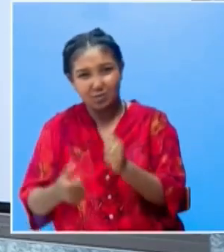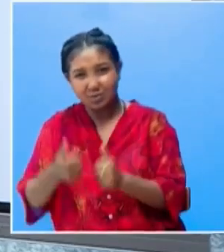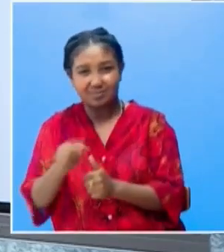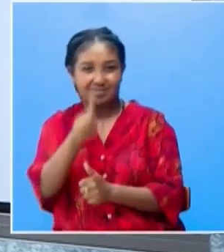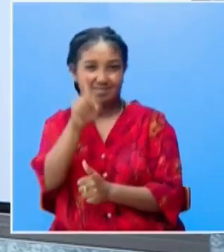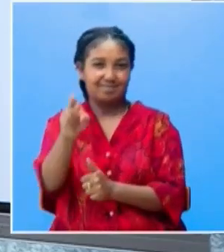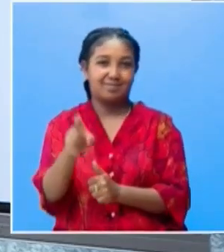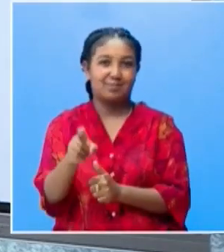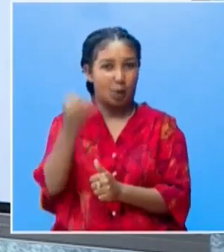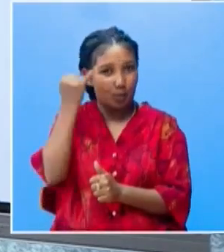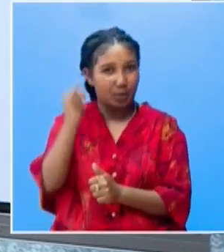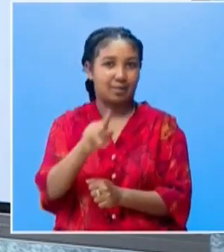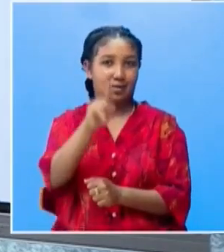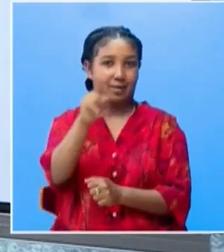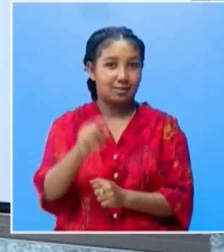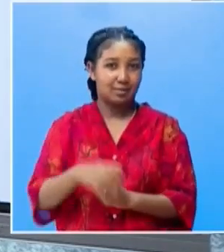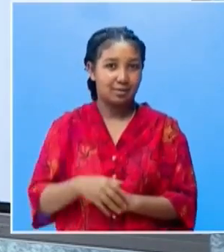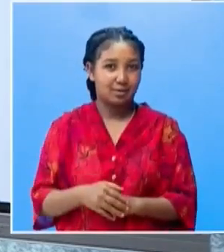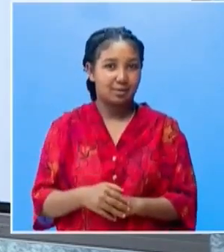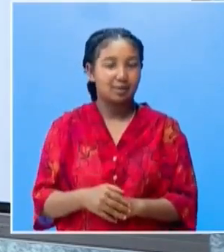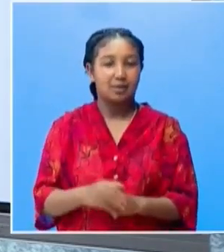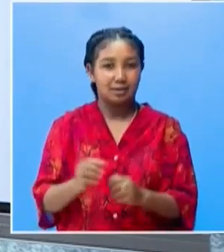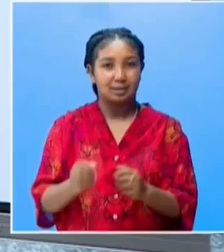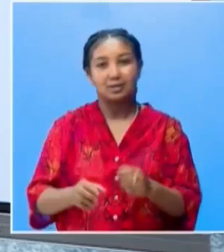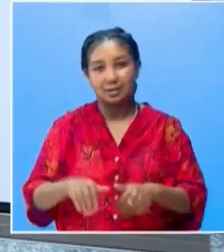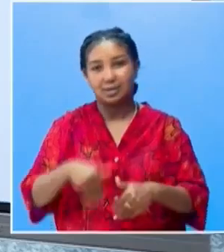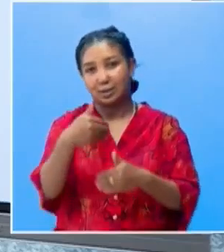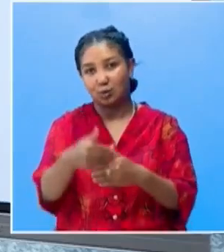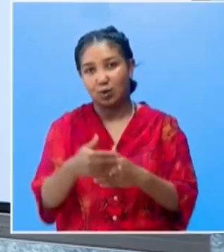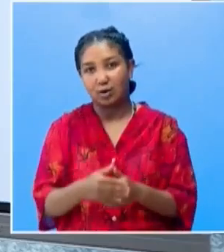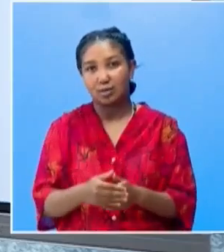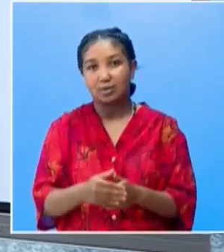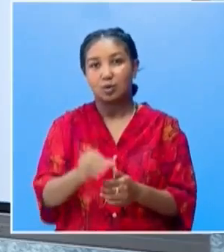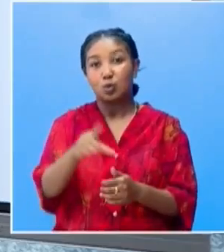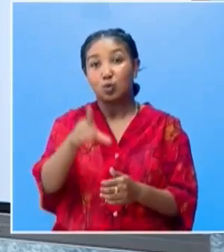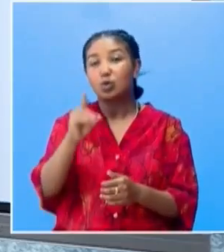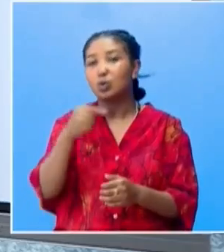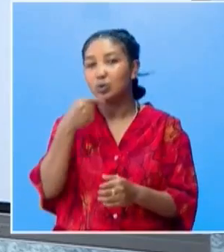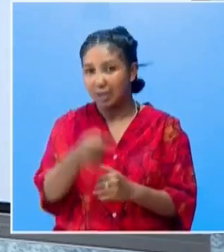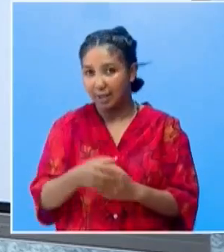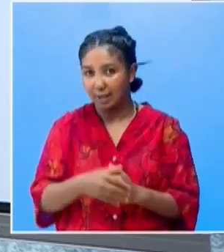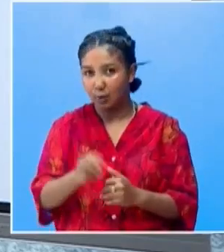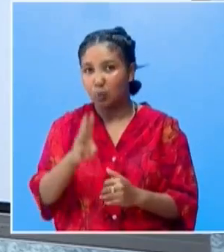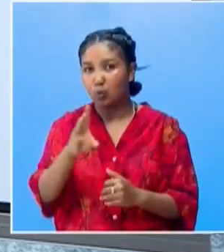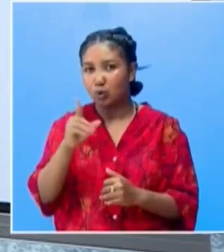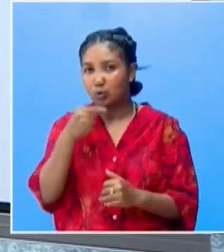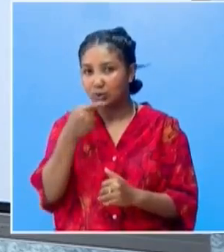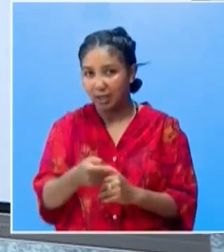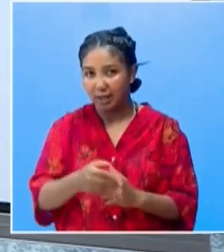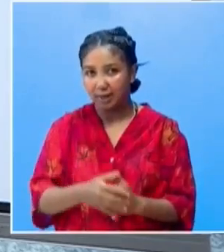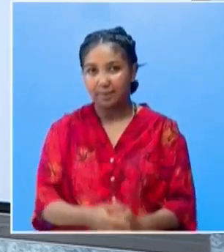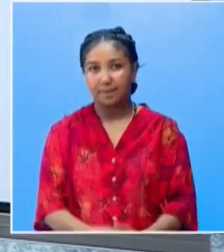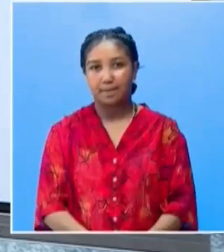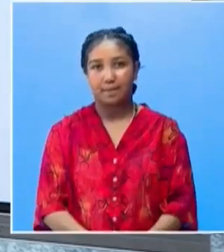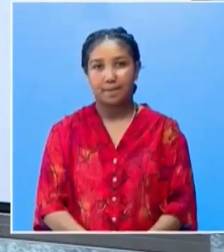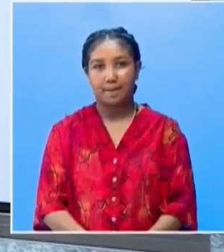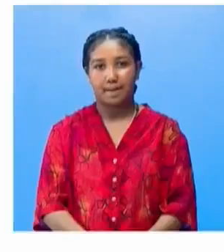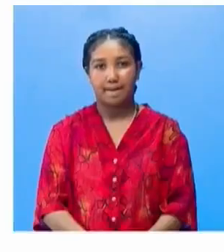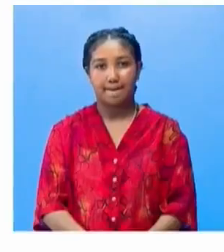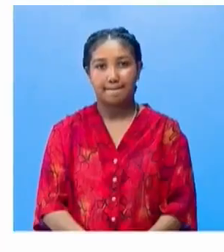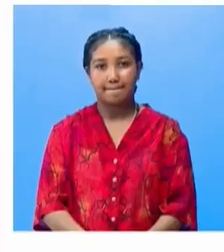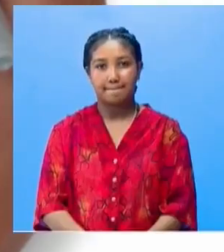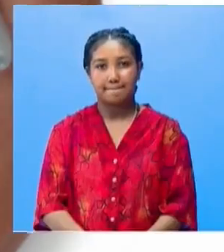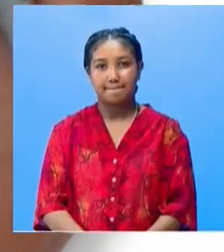asking for an opinion, right? Let's go to the next one. Would you say? Yeah? Would you say?